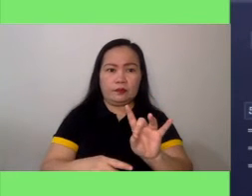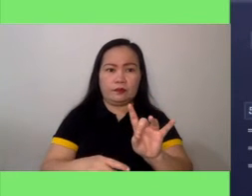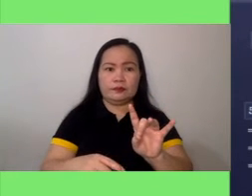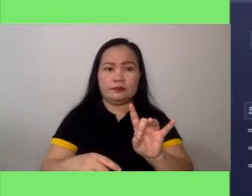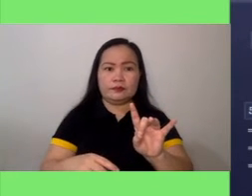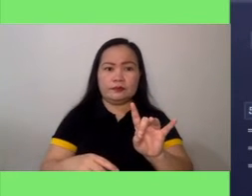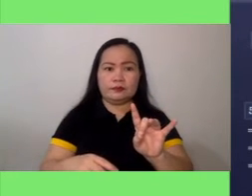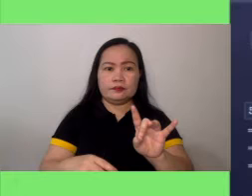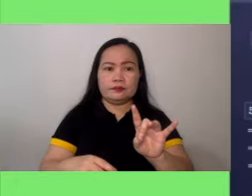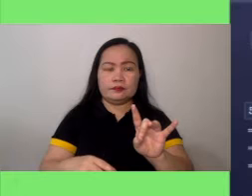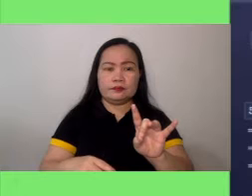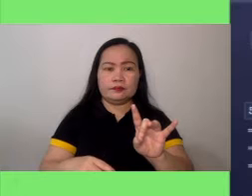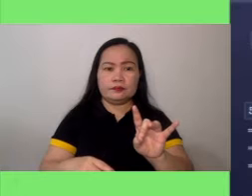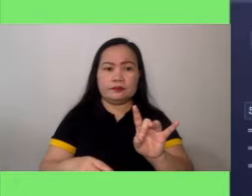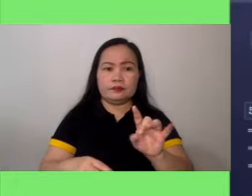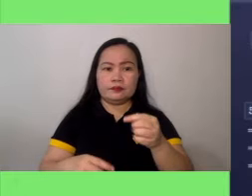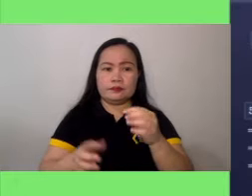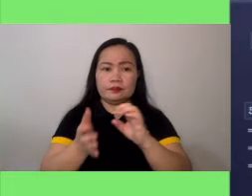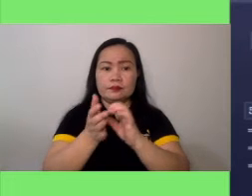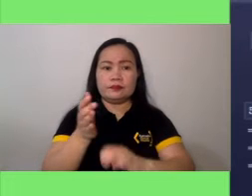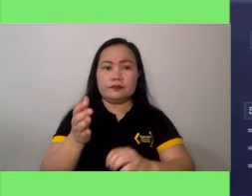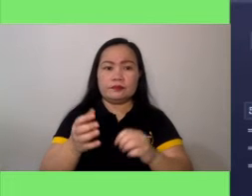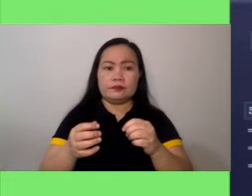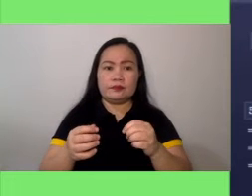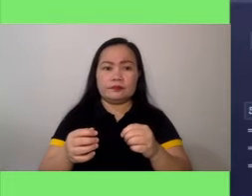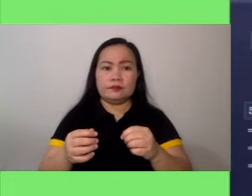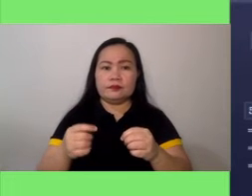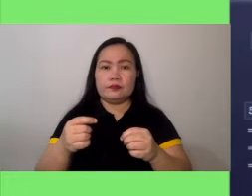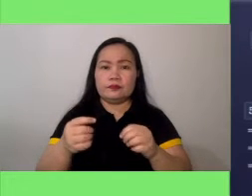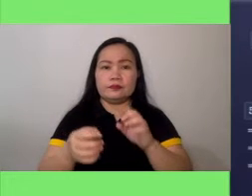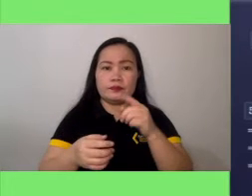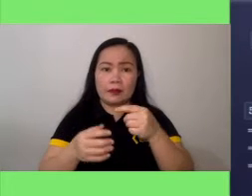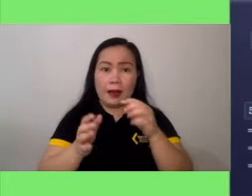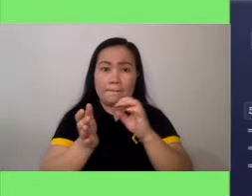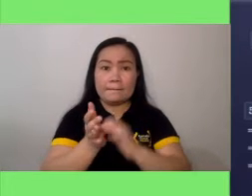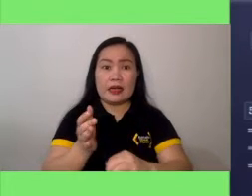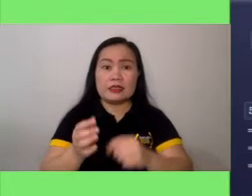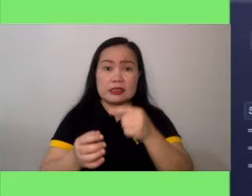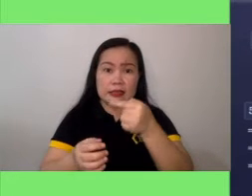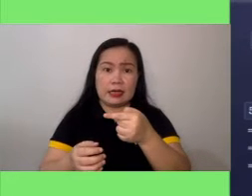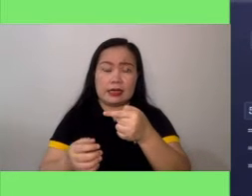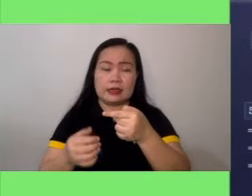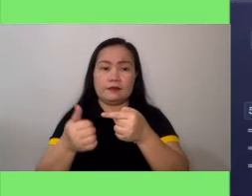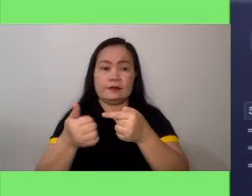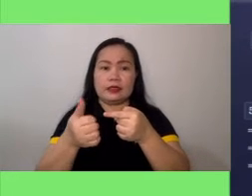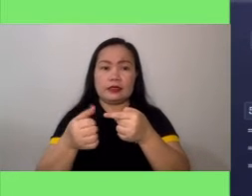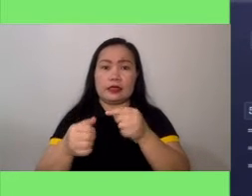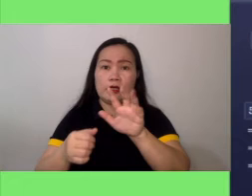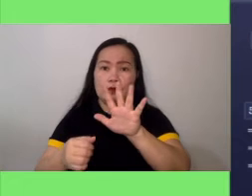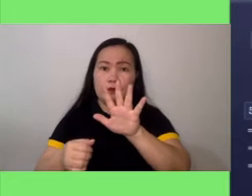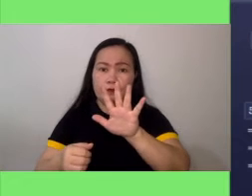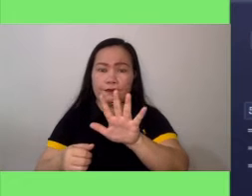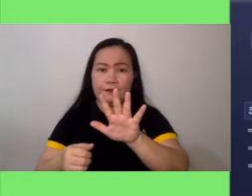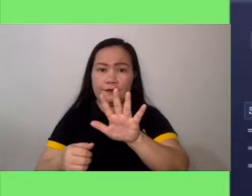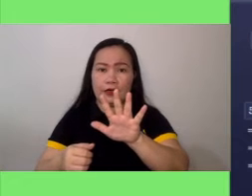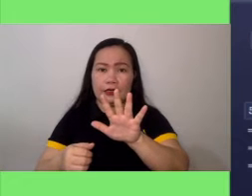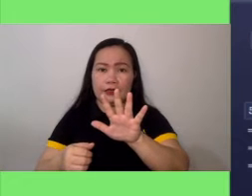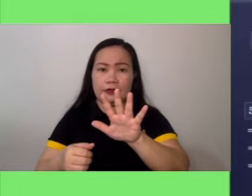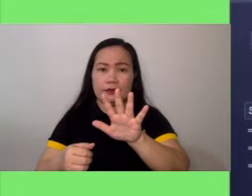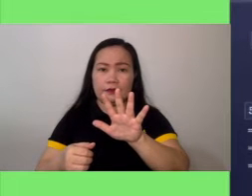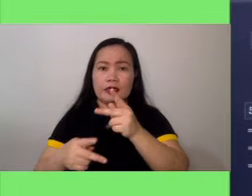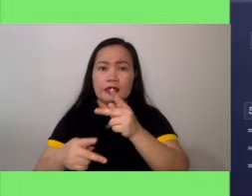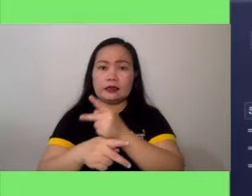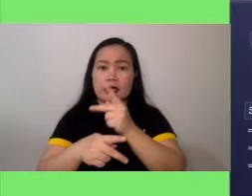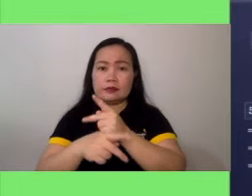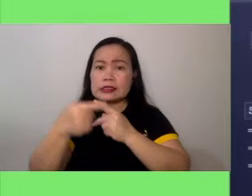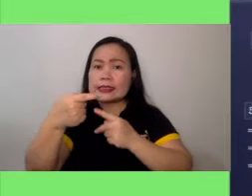8. Minus, okay, minus, negative 10. Okay, minus